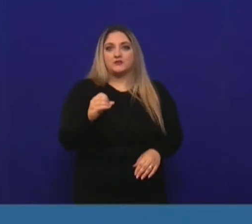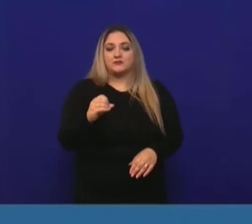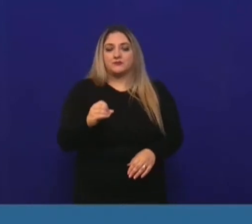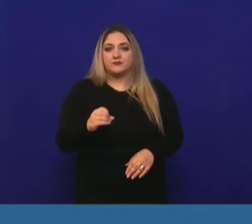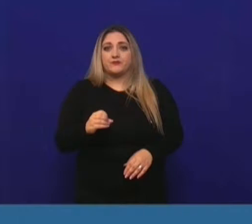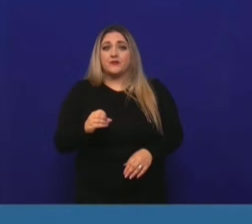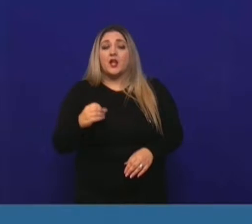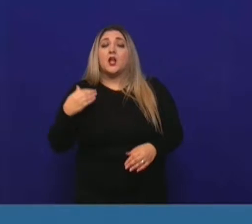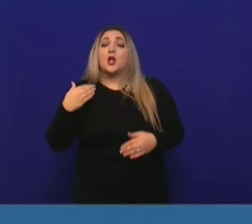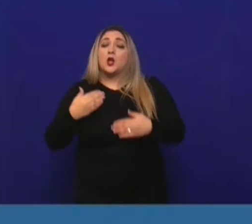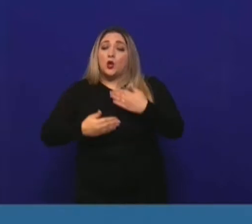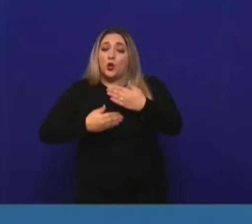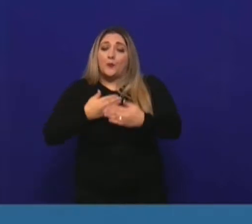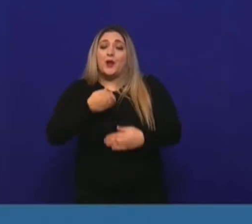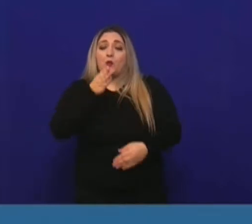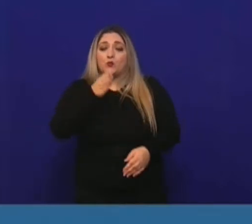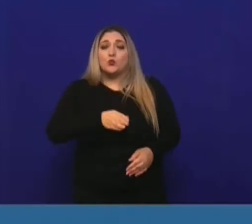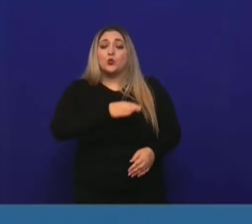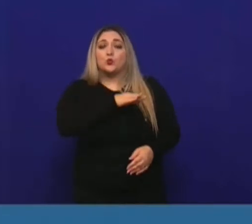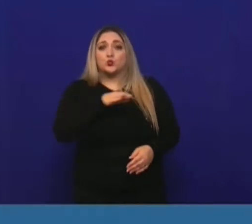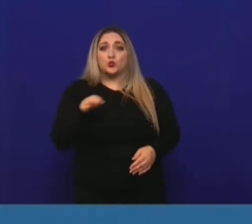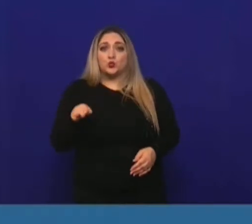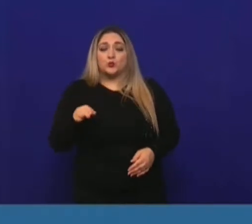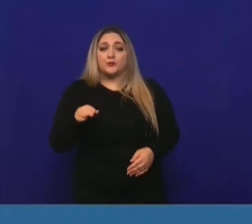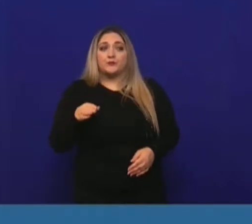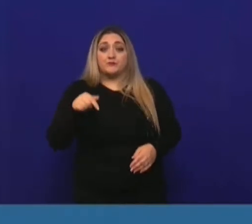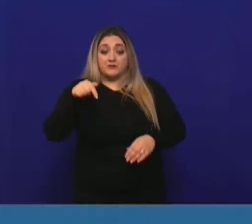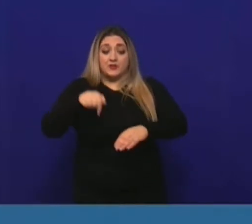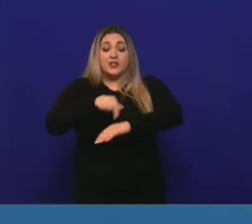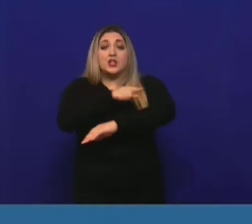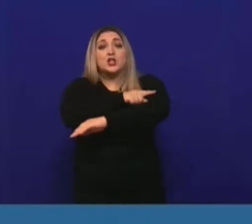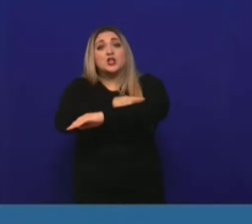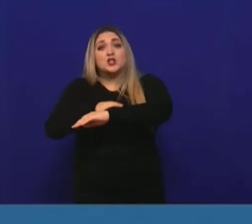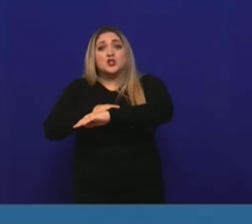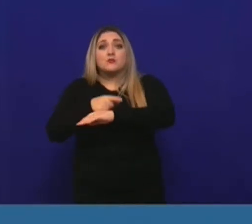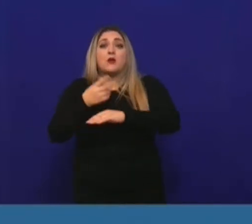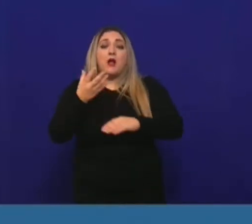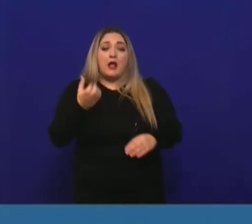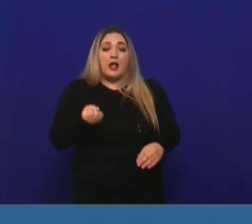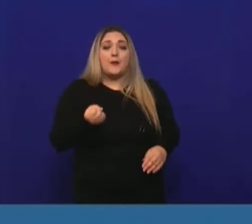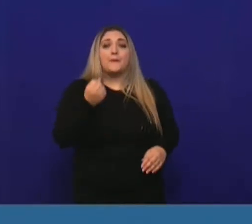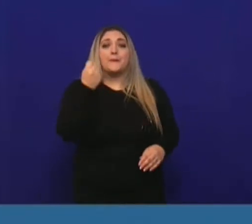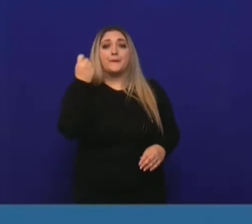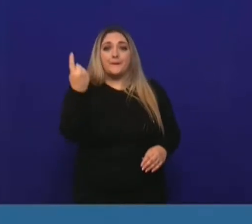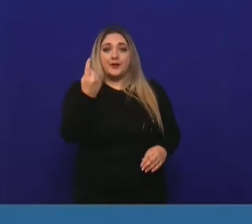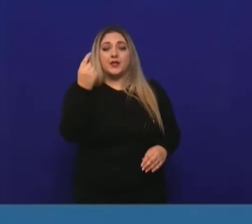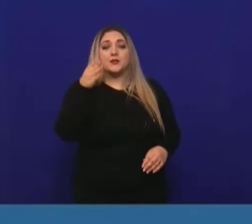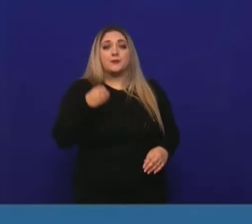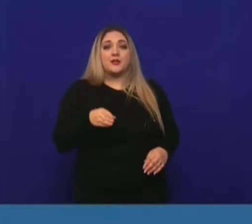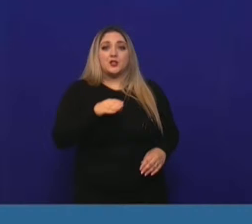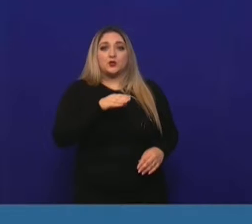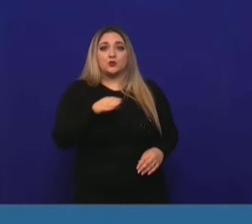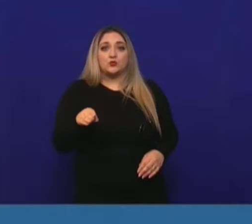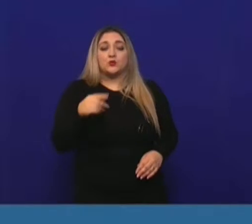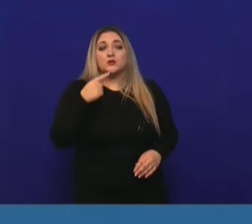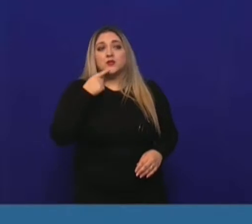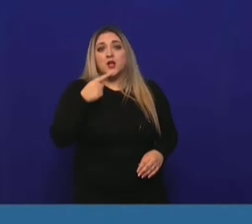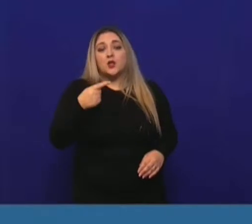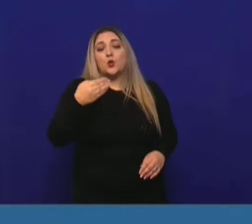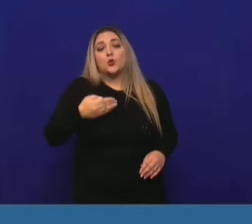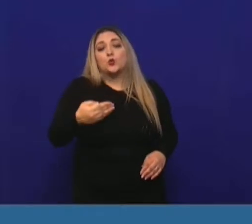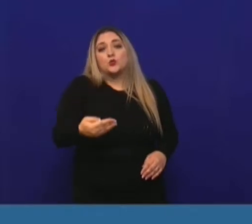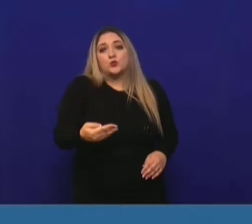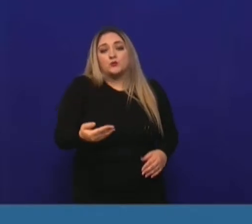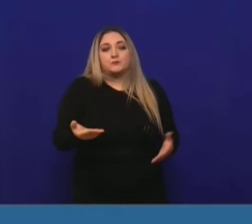bl-imwiet. Fatti kellna ukoll l-aħħar ġimgħa numru ta' amwiet bħalma konna qegħdin ukoll ninformawkom ta' kuljum u jekk inħarsu